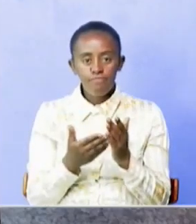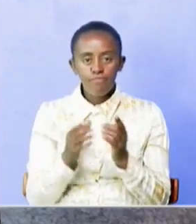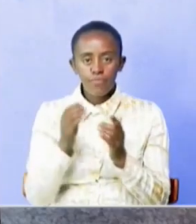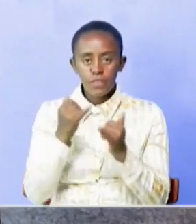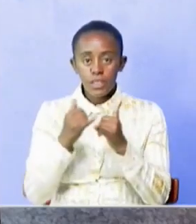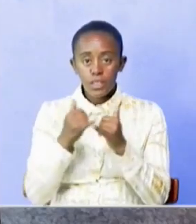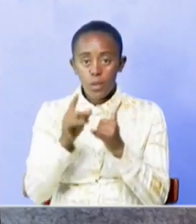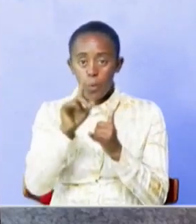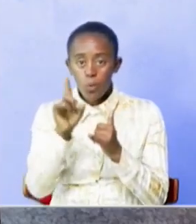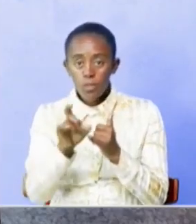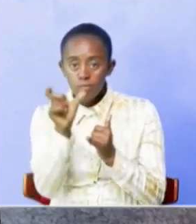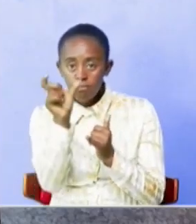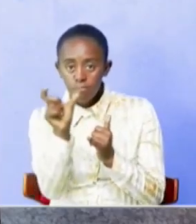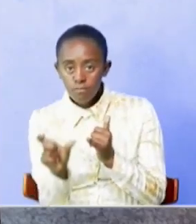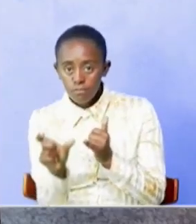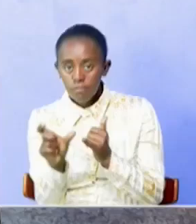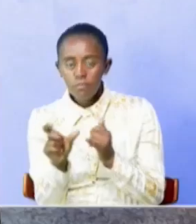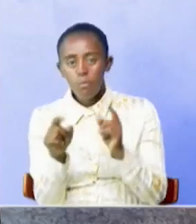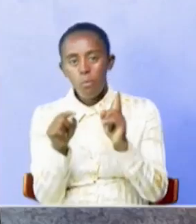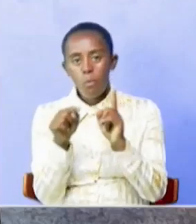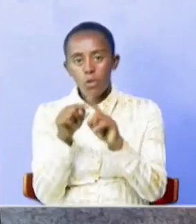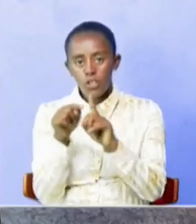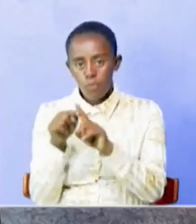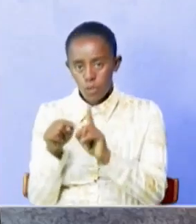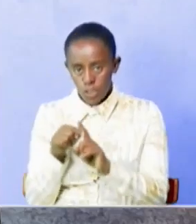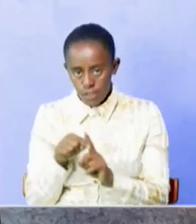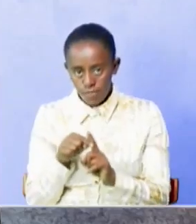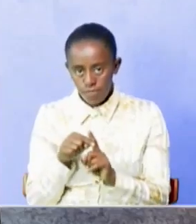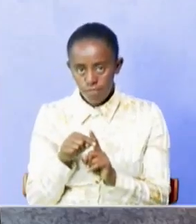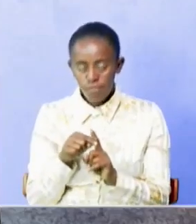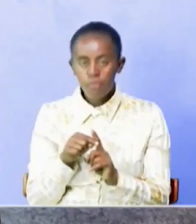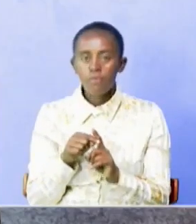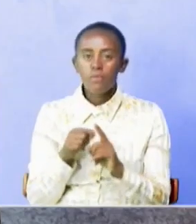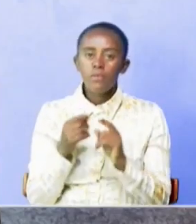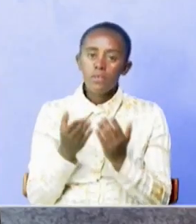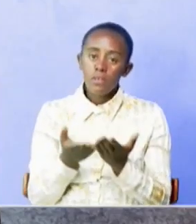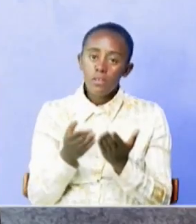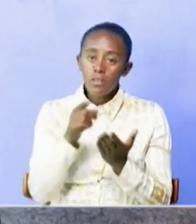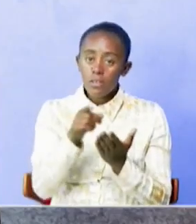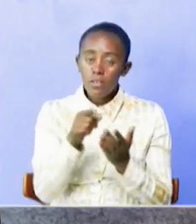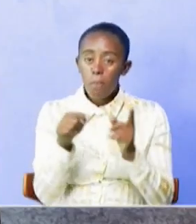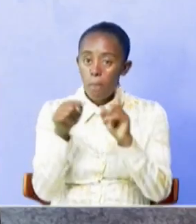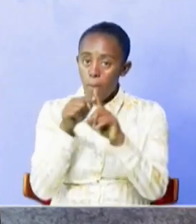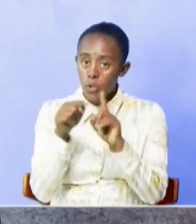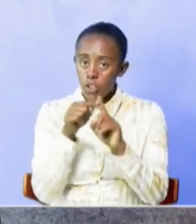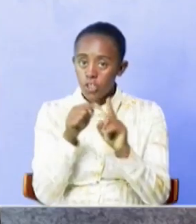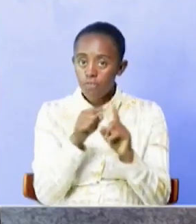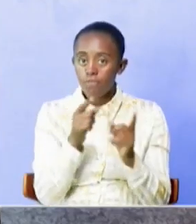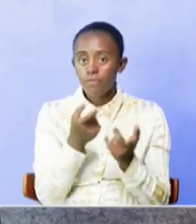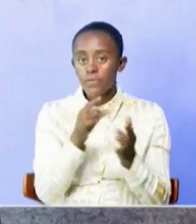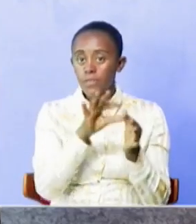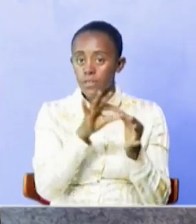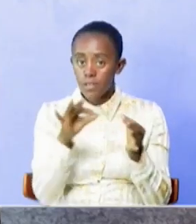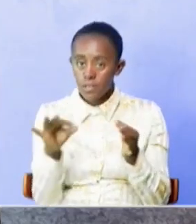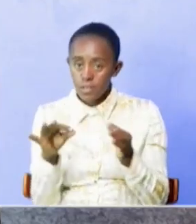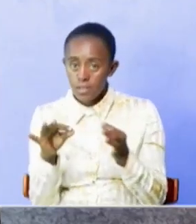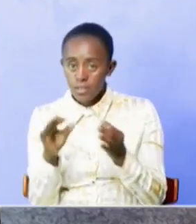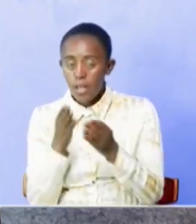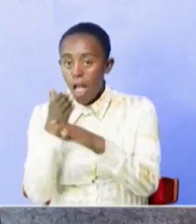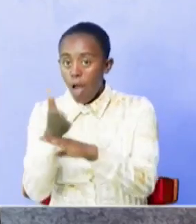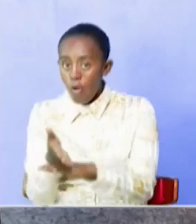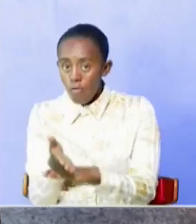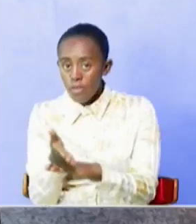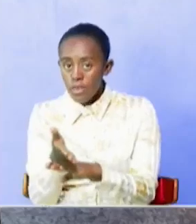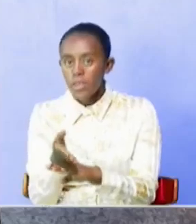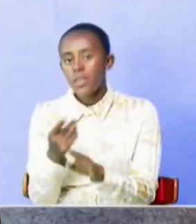tag questions are what? Positive. So if they are positive, and then what comes